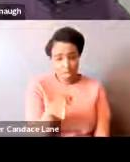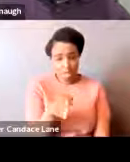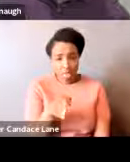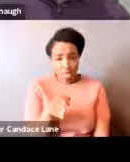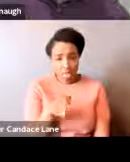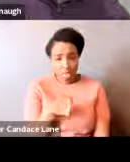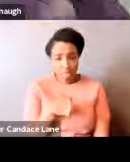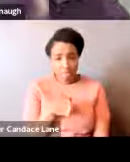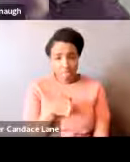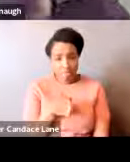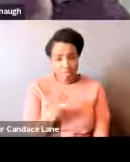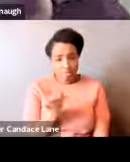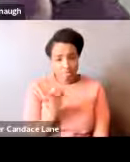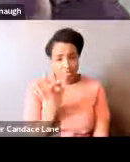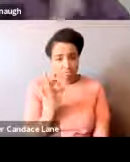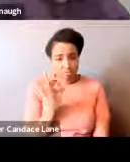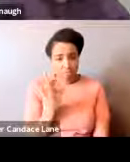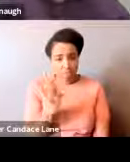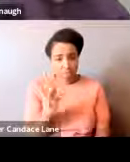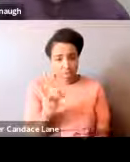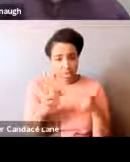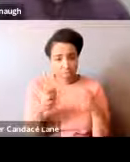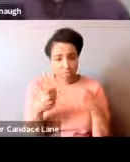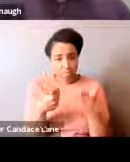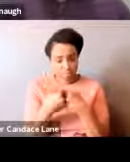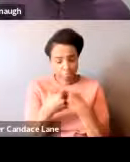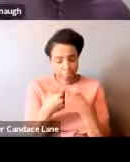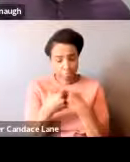ideologues, and the border cracks.